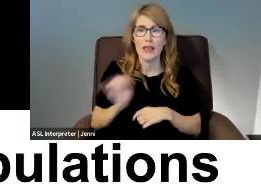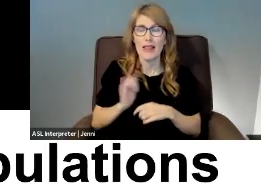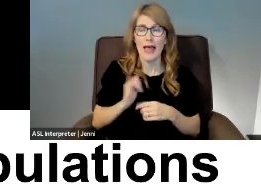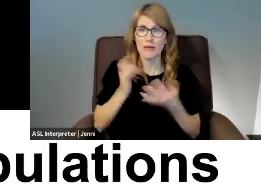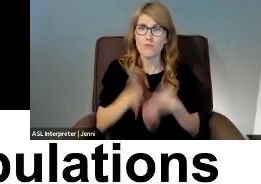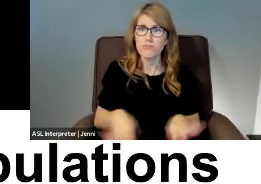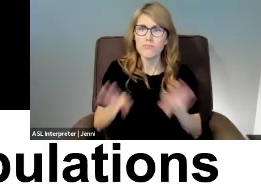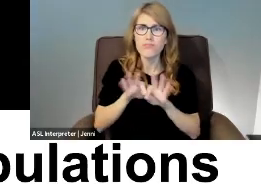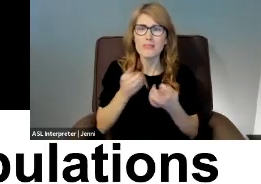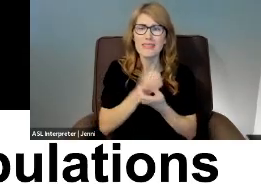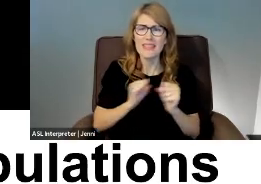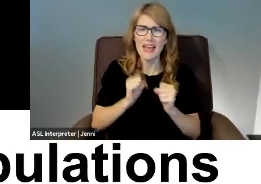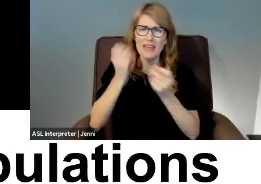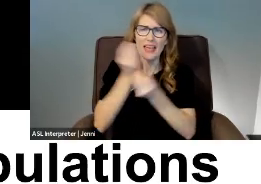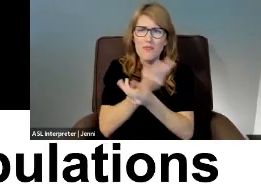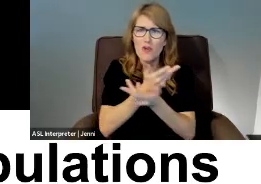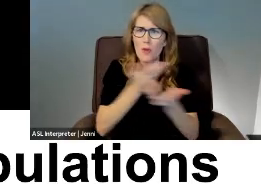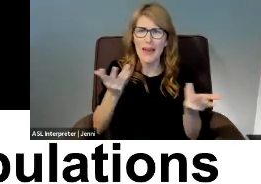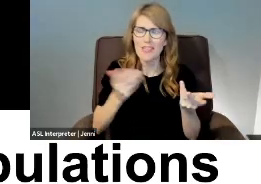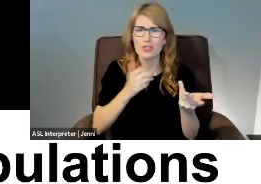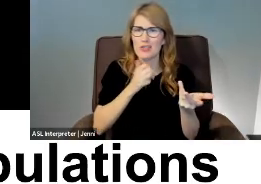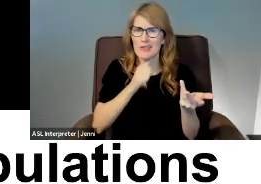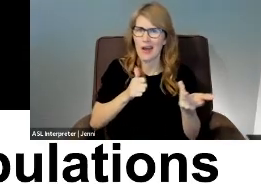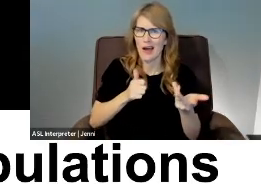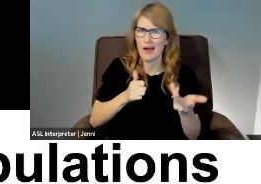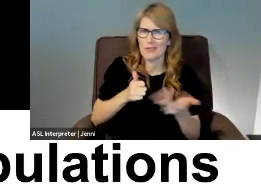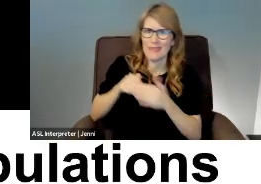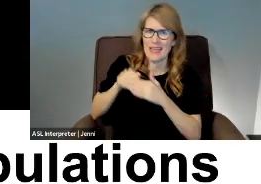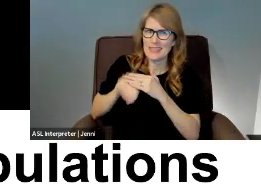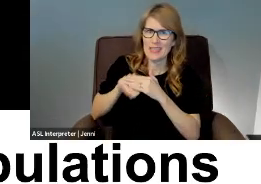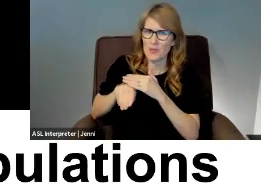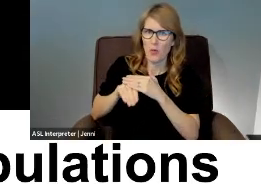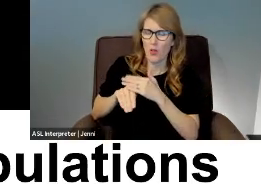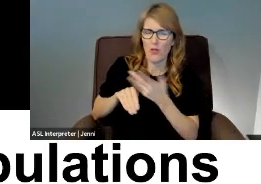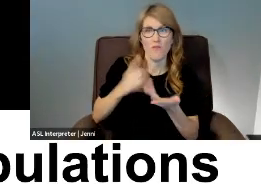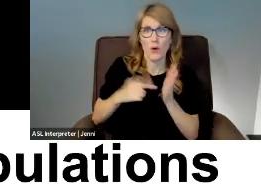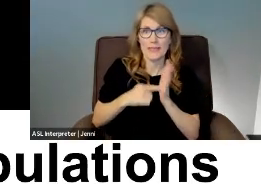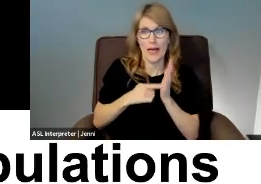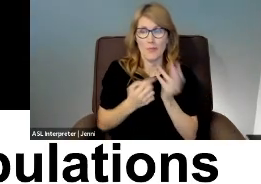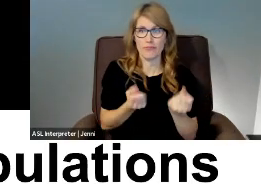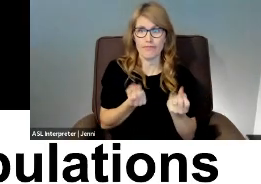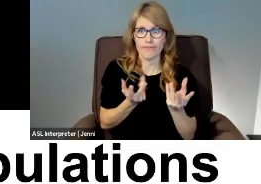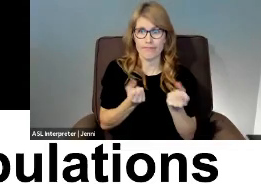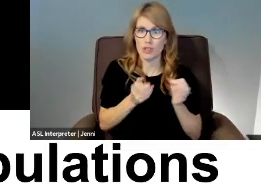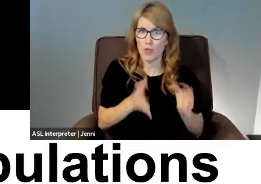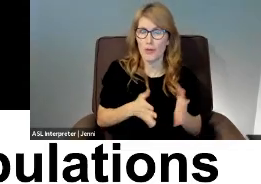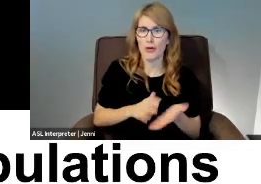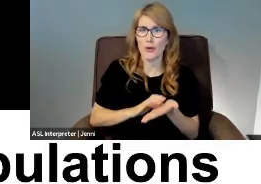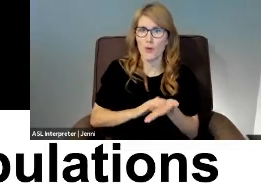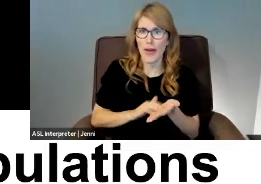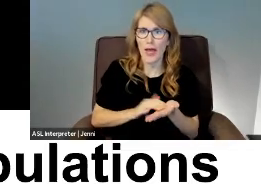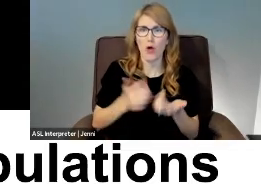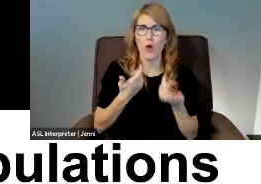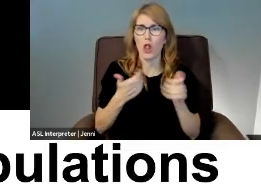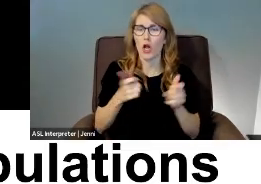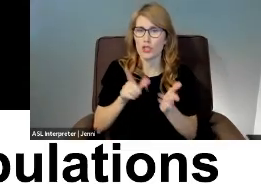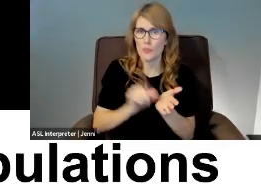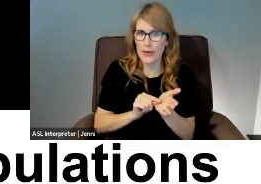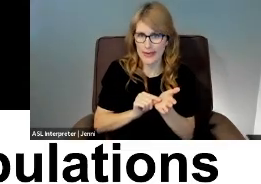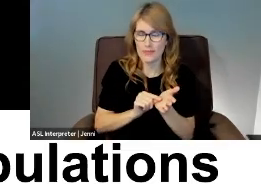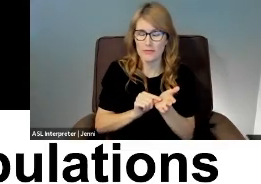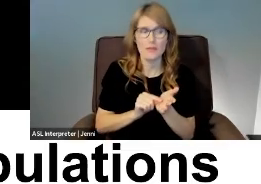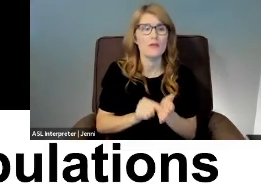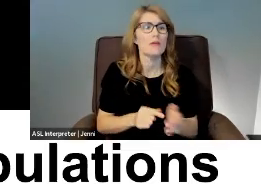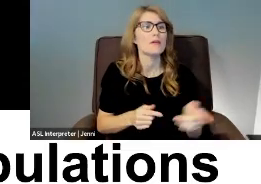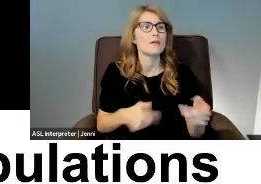safety information not provided in accessible formats, for instance, ASL, Braille, large print. And then we also